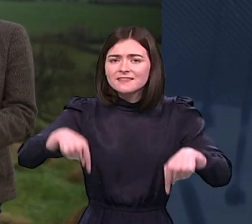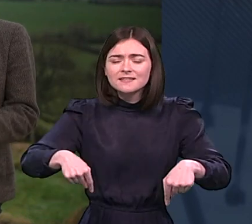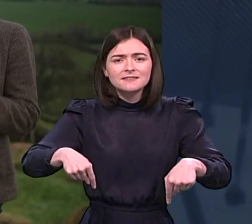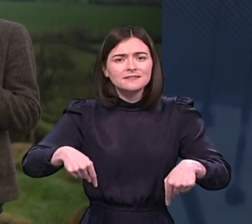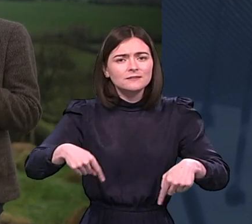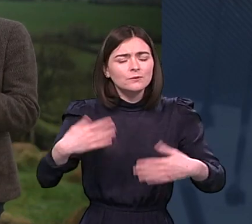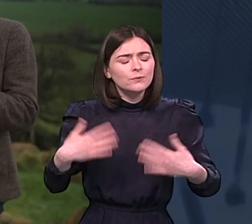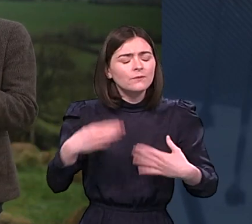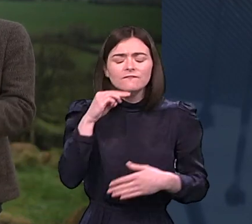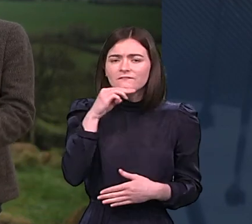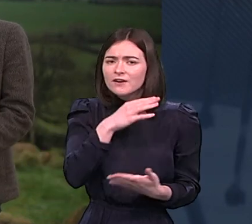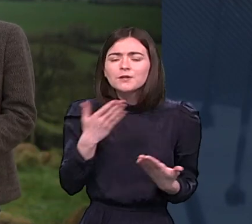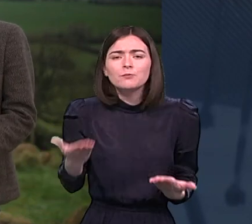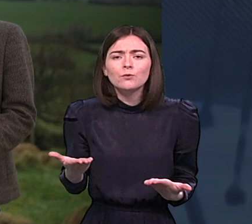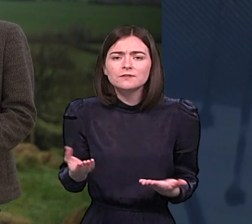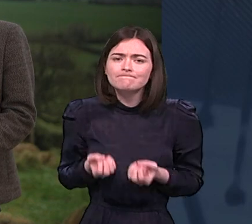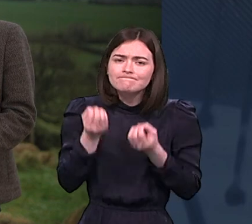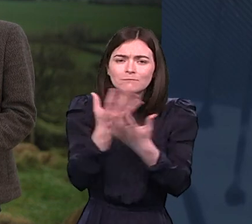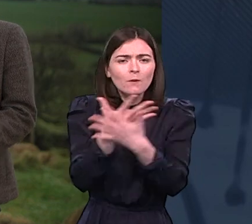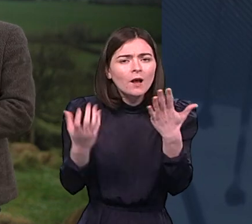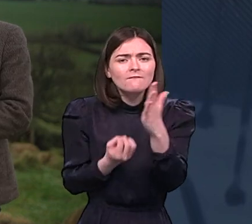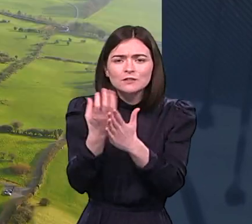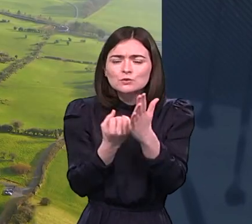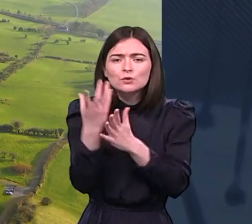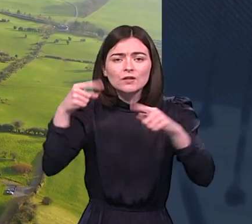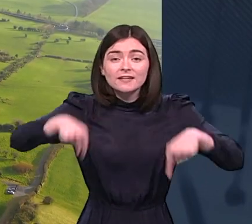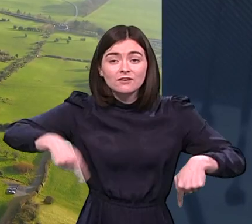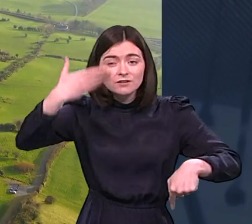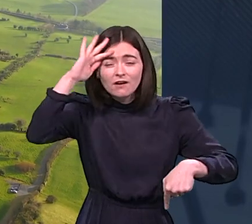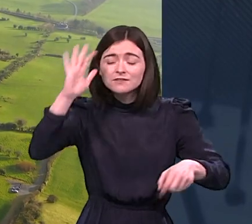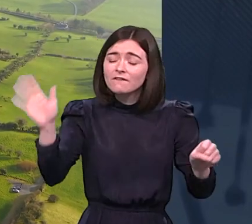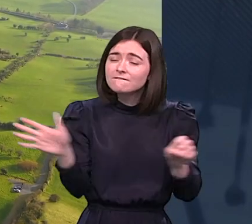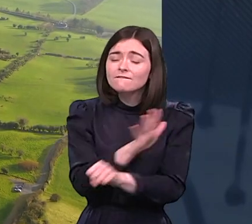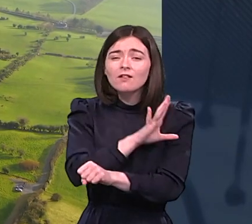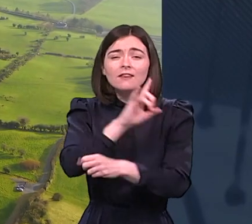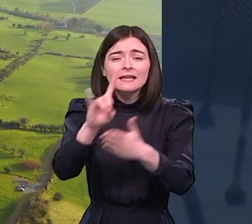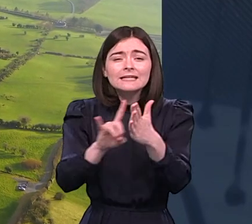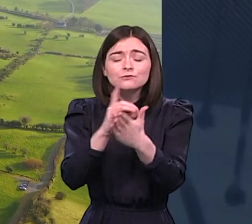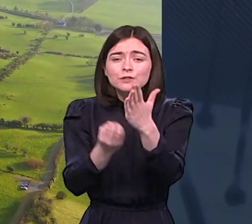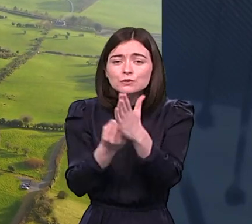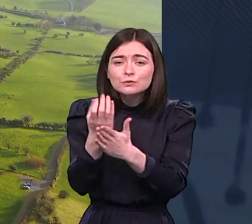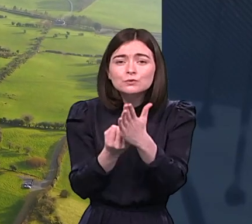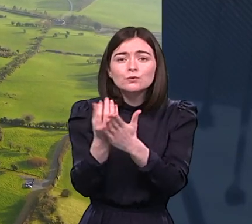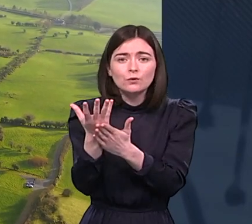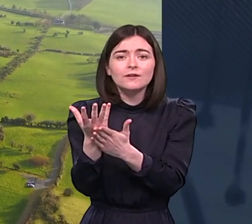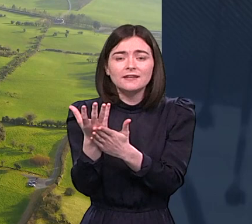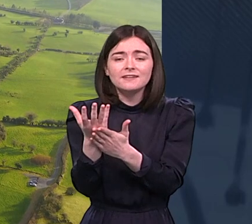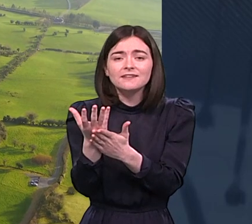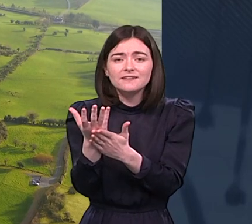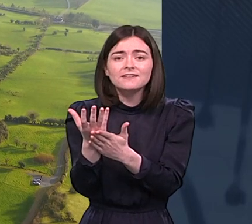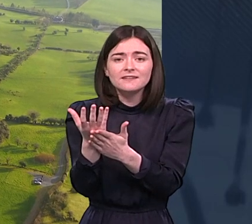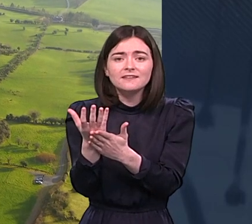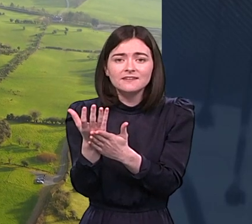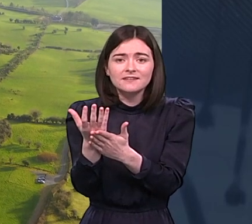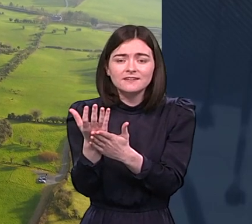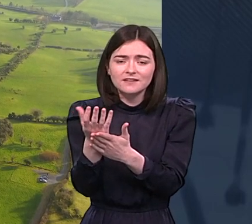important. They tell all of our story here in Ireland, our whole story. In one tour up here, we'll